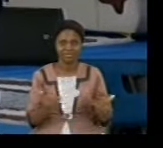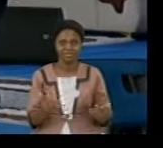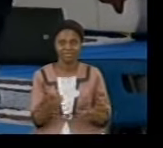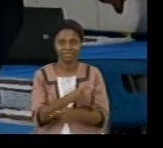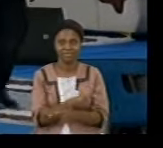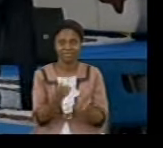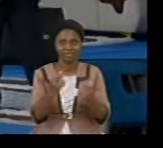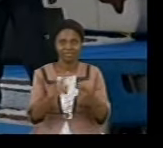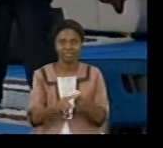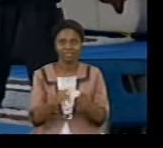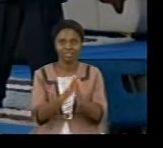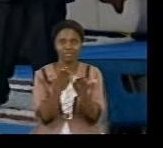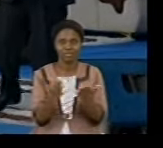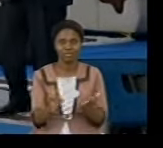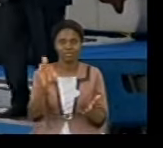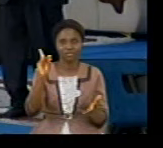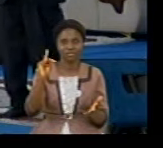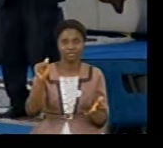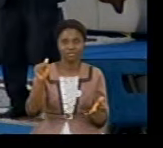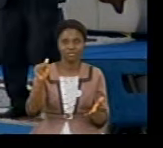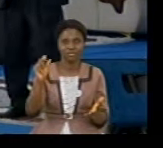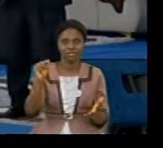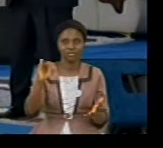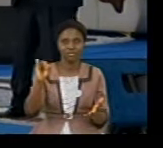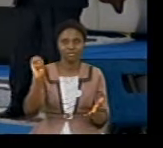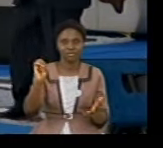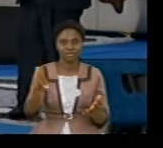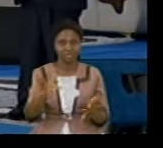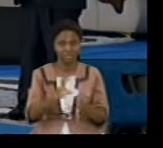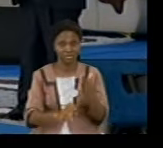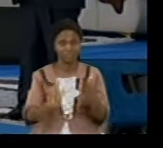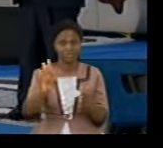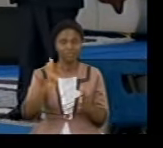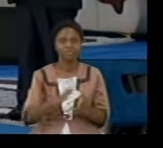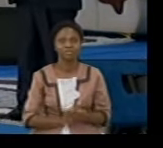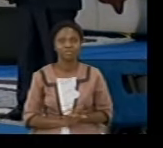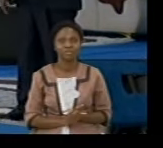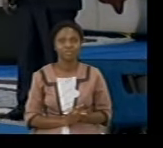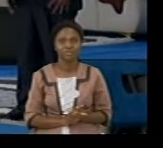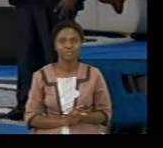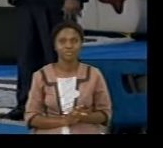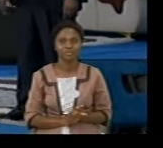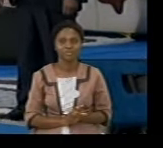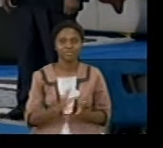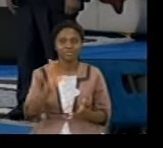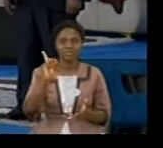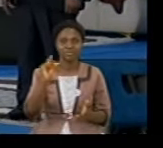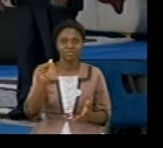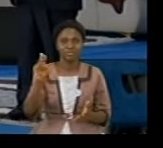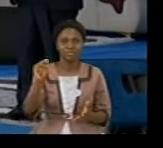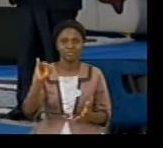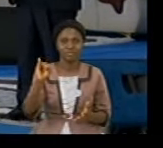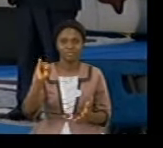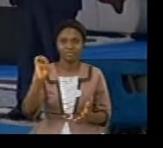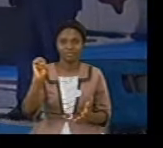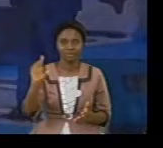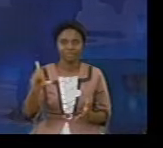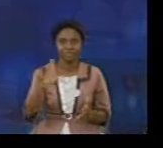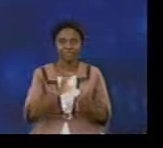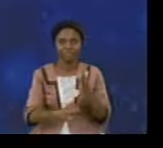Daniel. And we're coming to Daniel chapter 4. I'm looking at Daniel chapter 4,